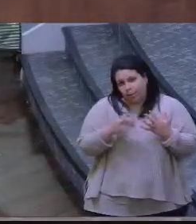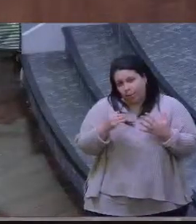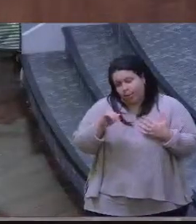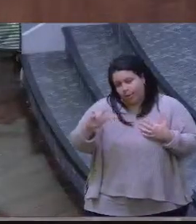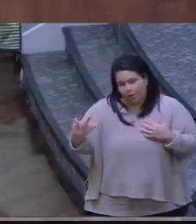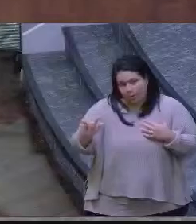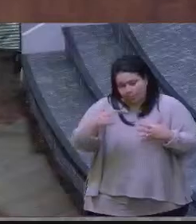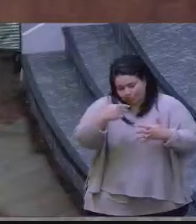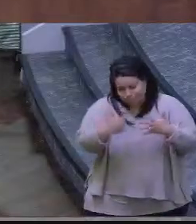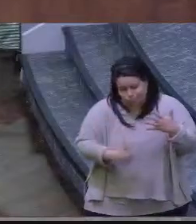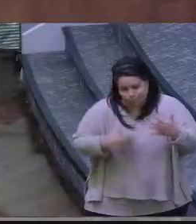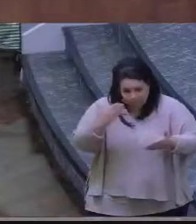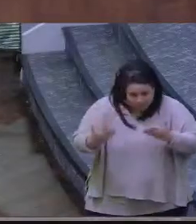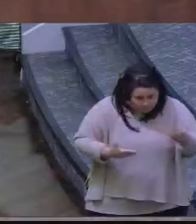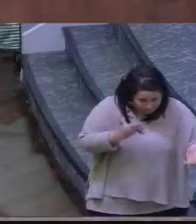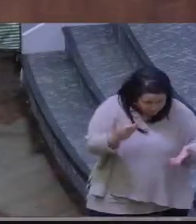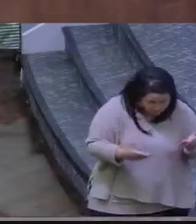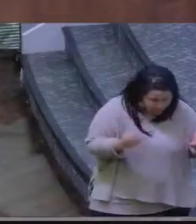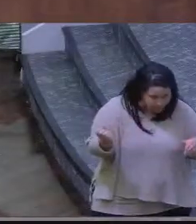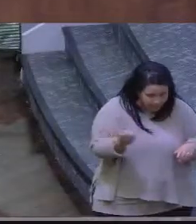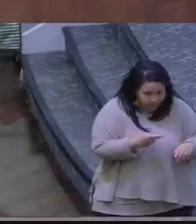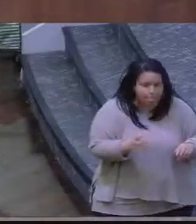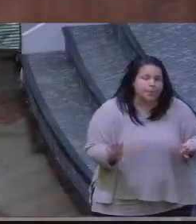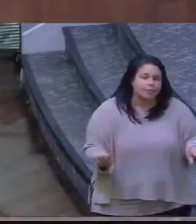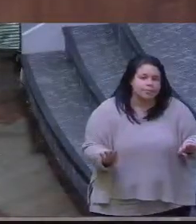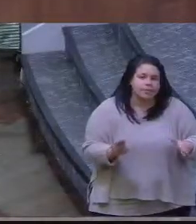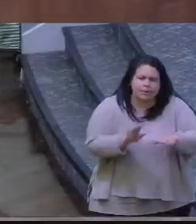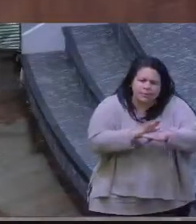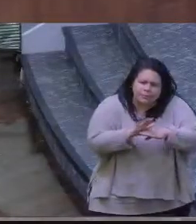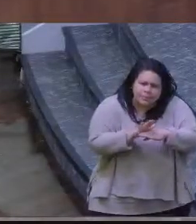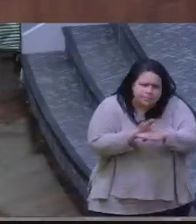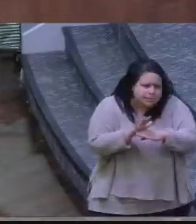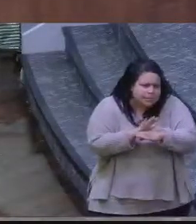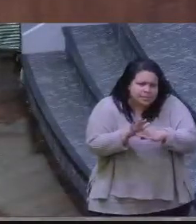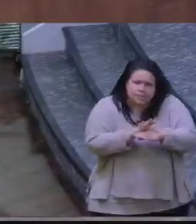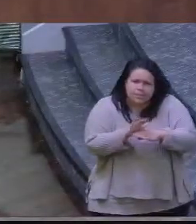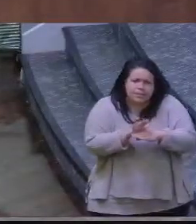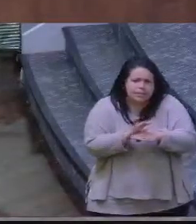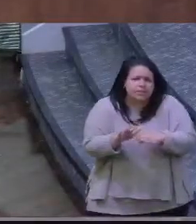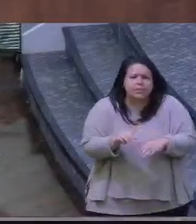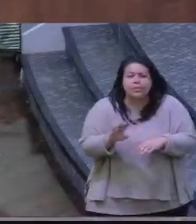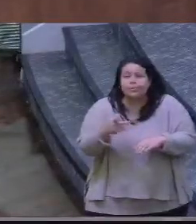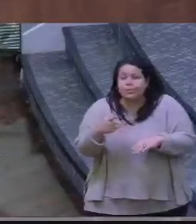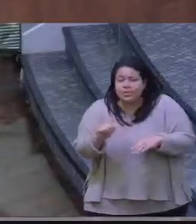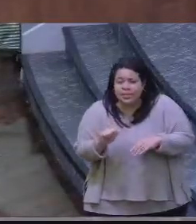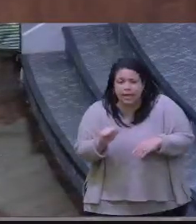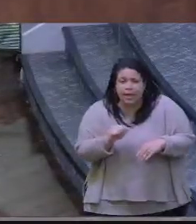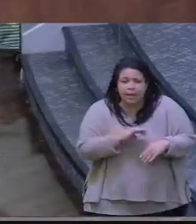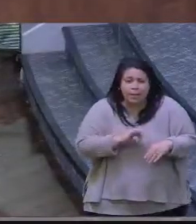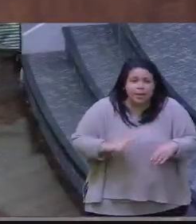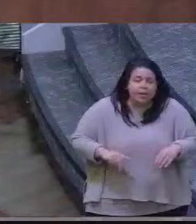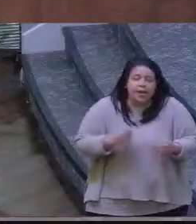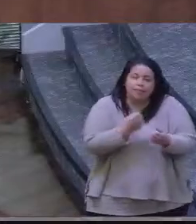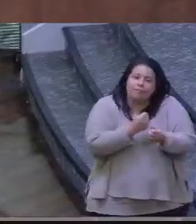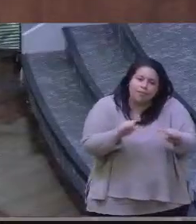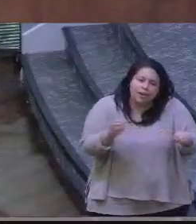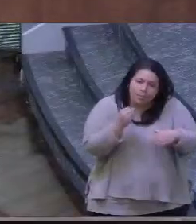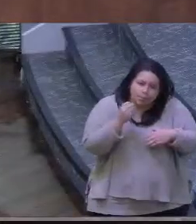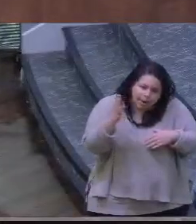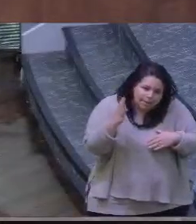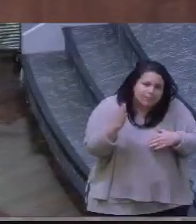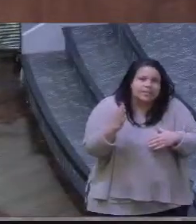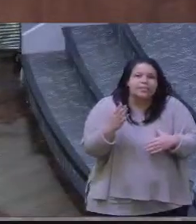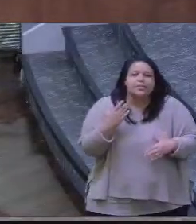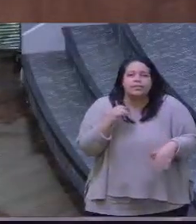have a busy weekend this weekend ahead of us, starting with tomorrow with UGA's MLK Freedom Breakfast tomorrow, where we